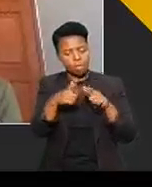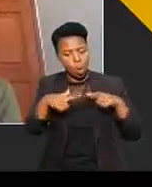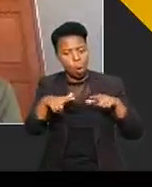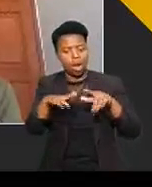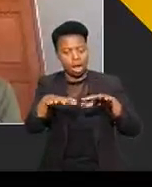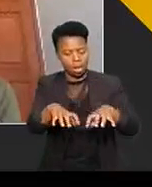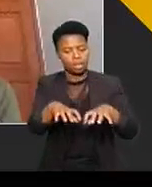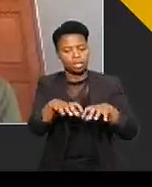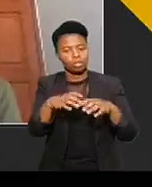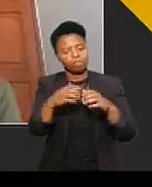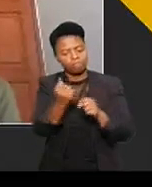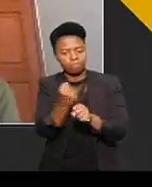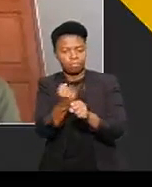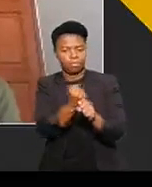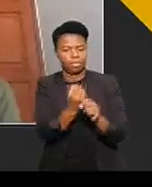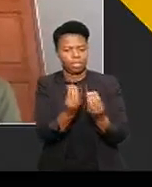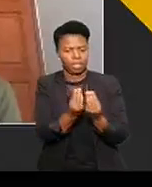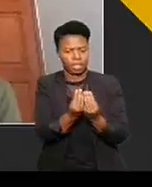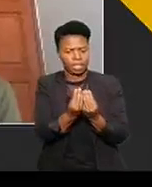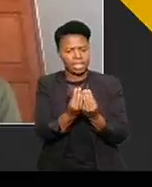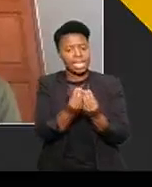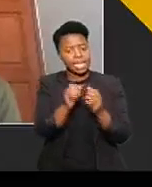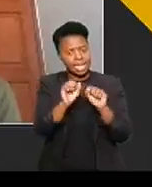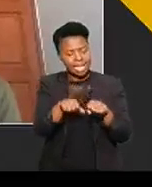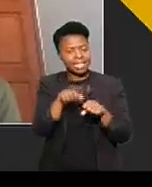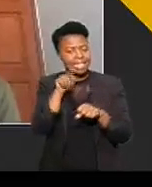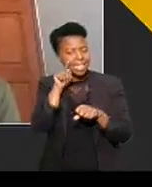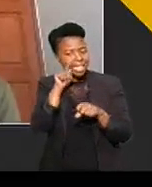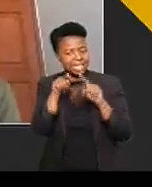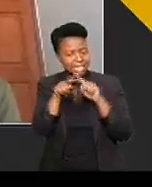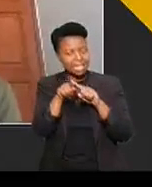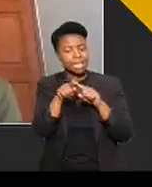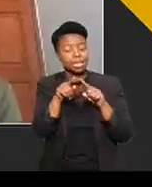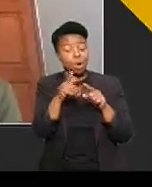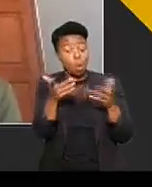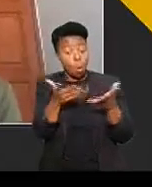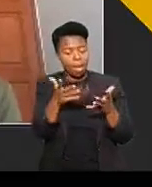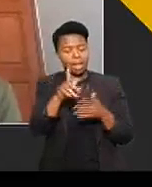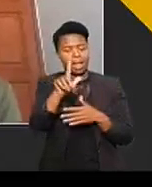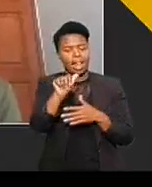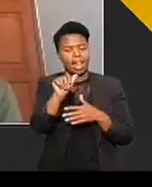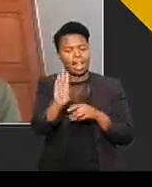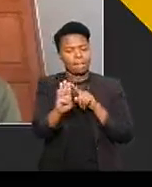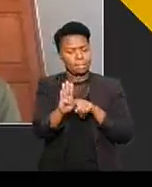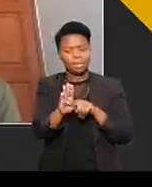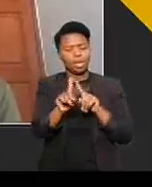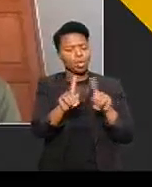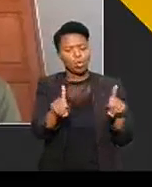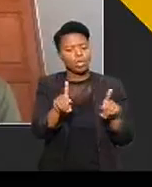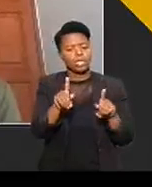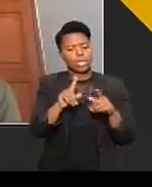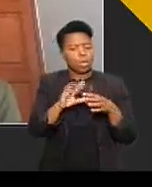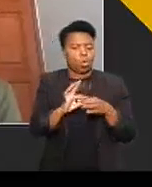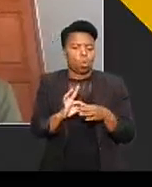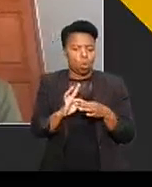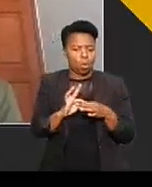tests. As he rightly said, these are tests that are conducted in the lab. So, healthcare professionals will